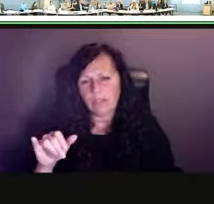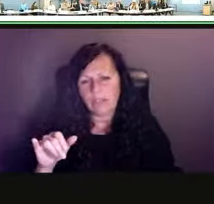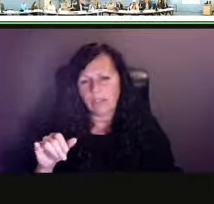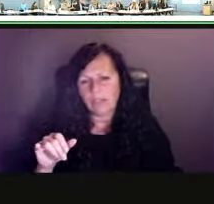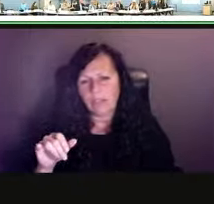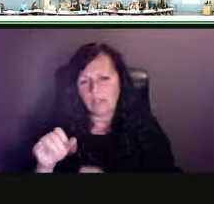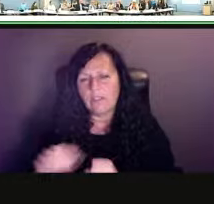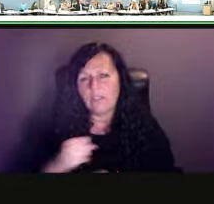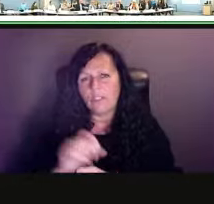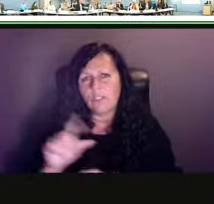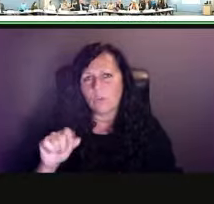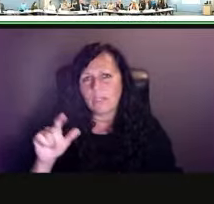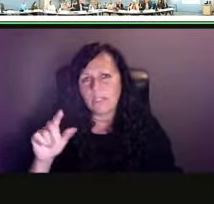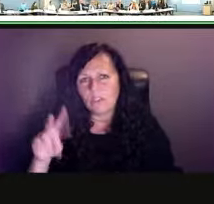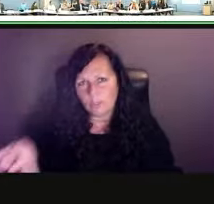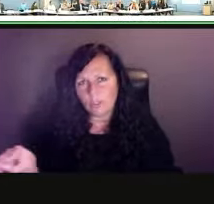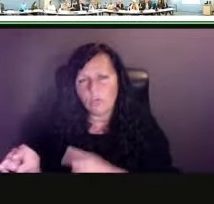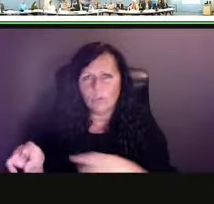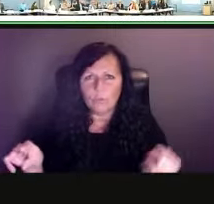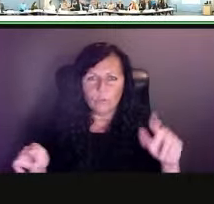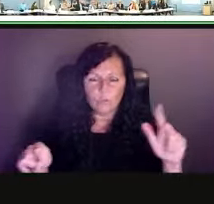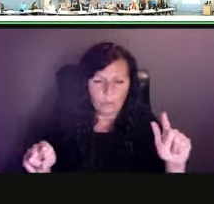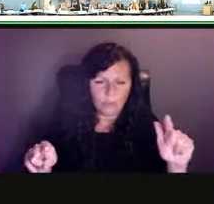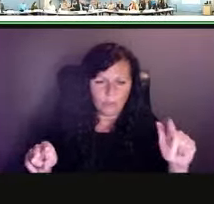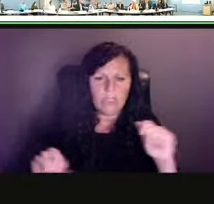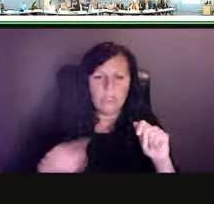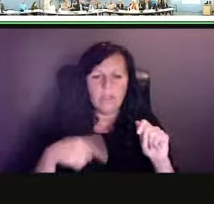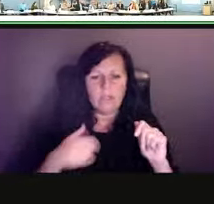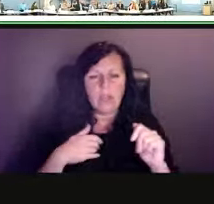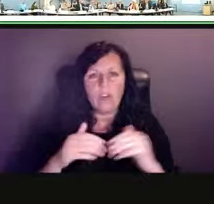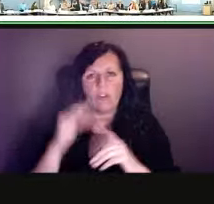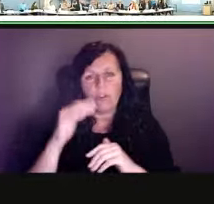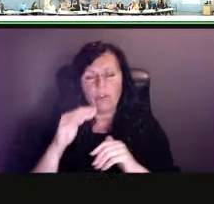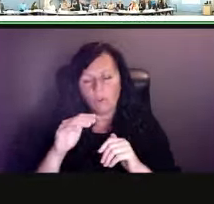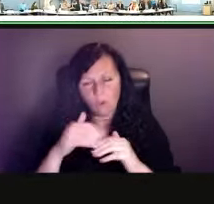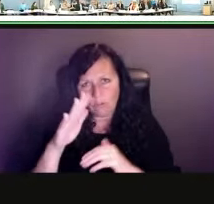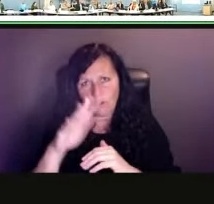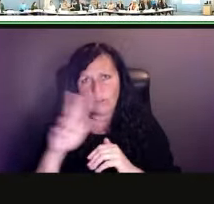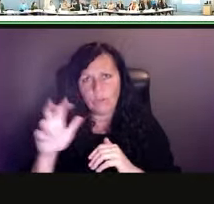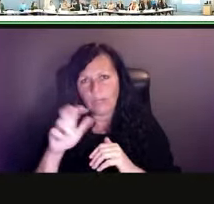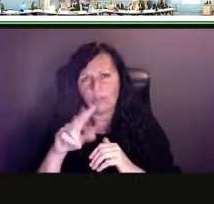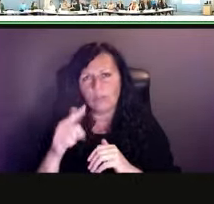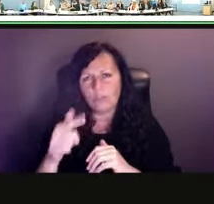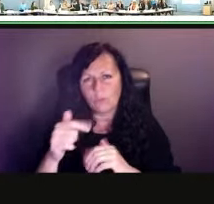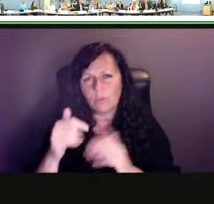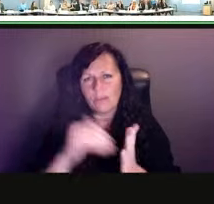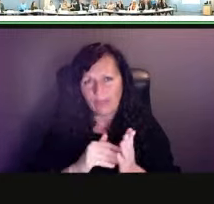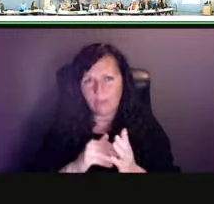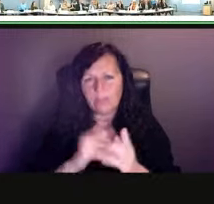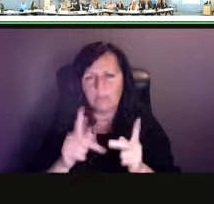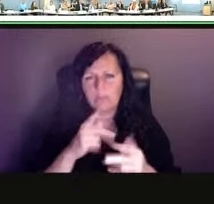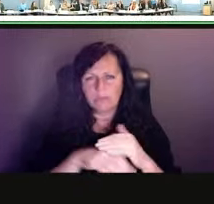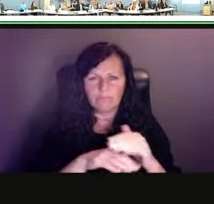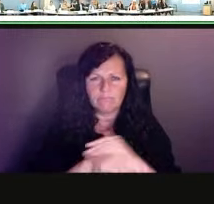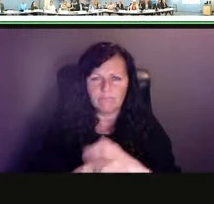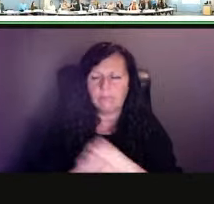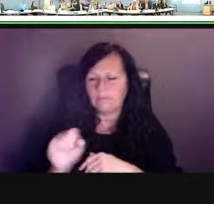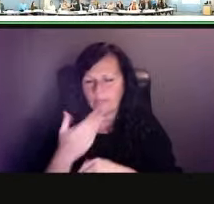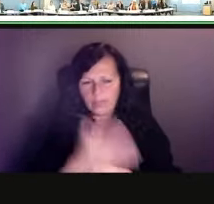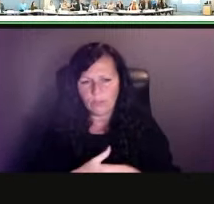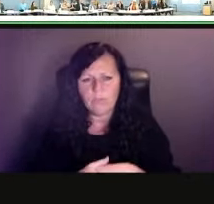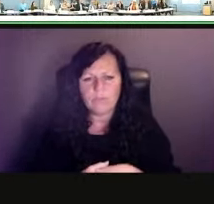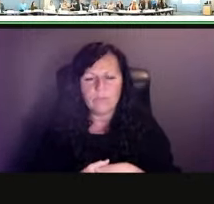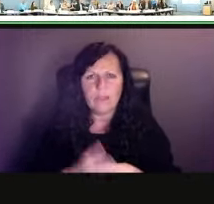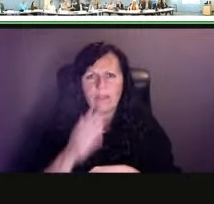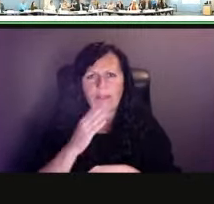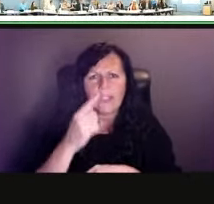2023, we had over 321,000 visitors. Thank you. You're welcome. Thanks for sitting in the front row,